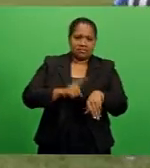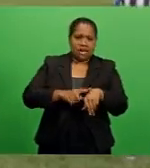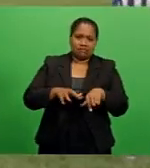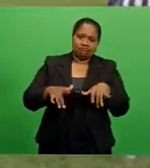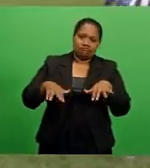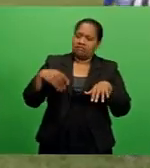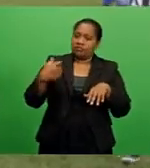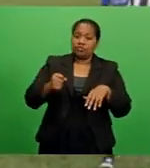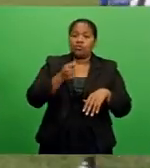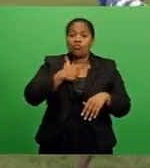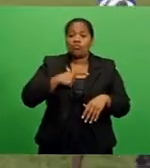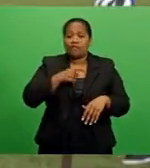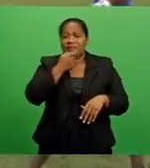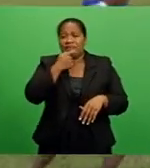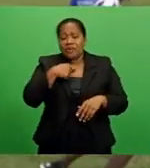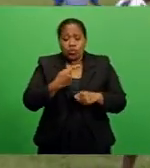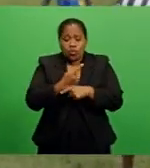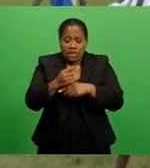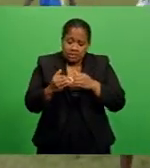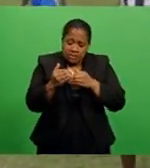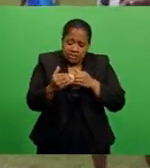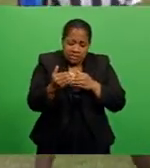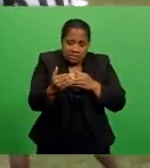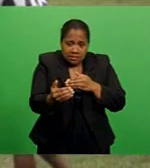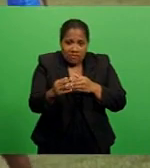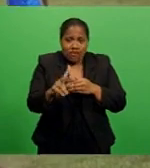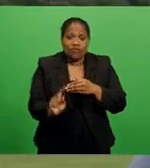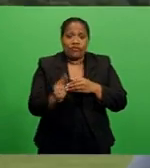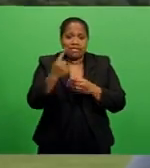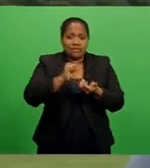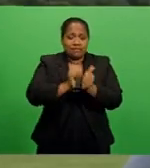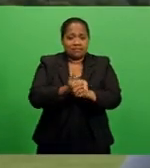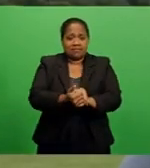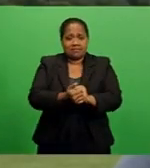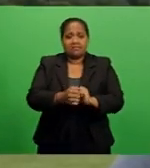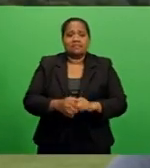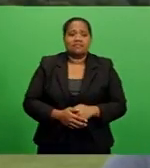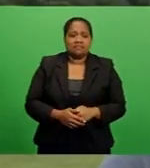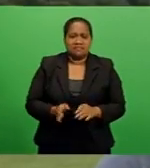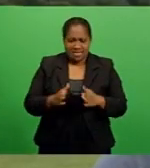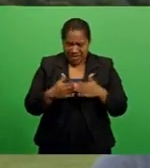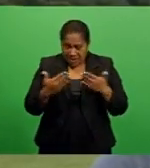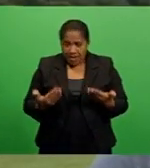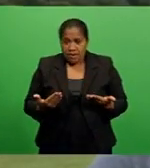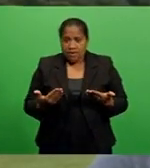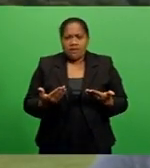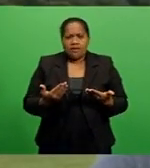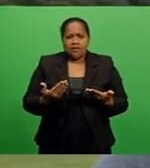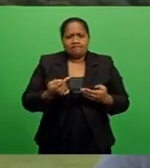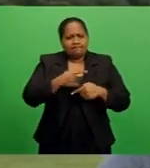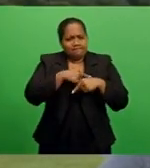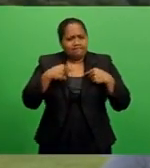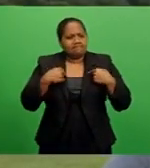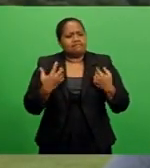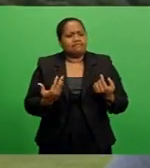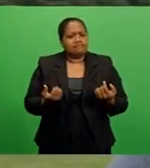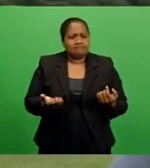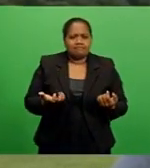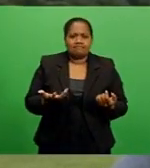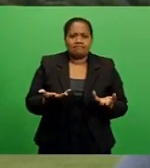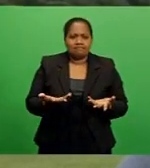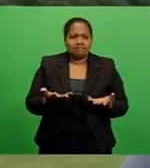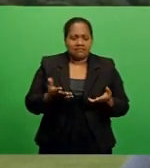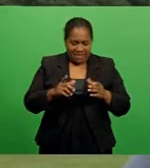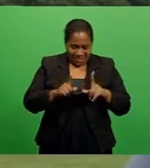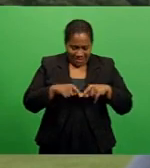few weeks remaining for their first game of the season. As it is now, we have the current squad